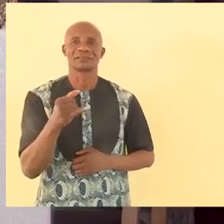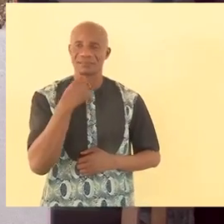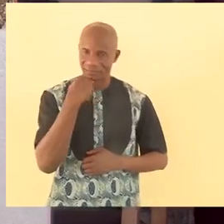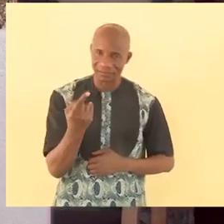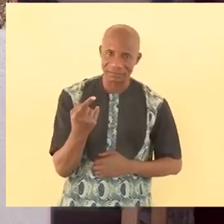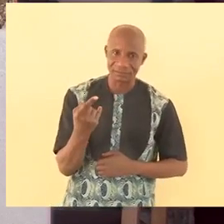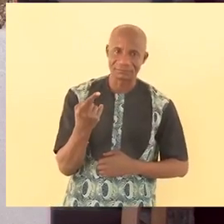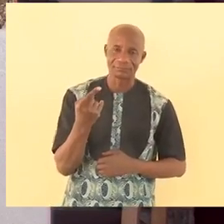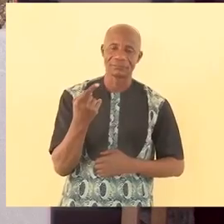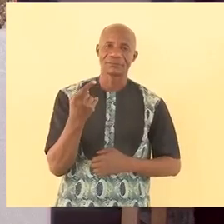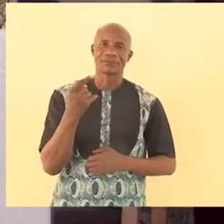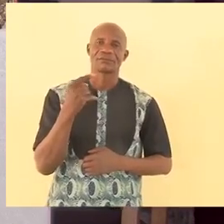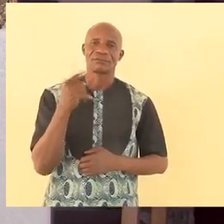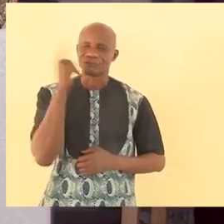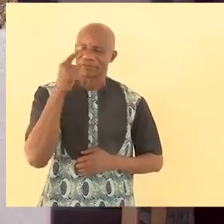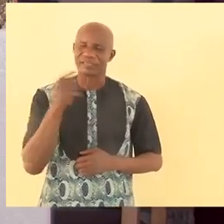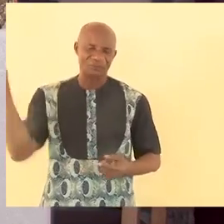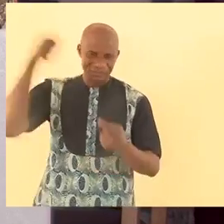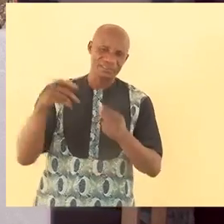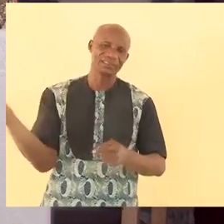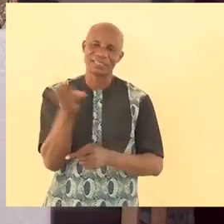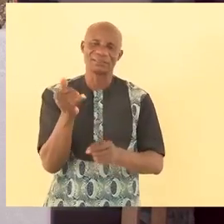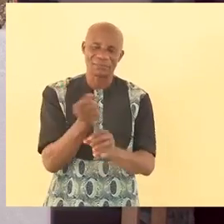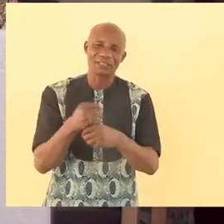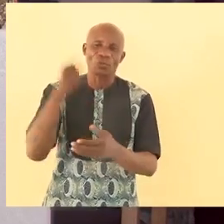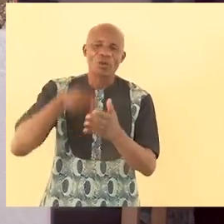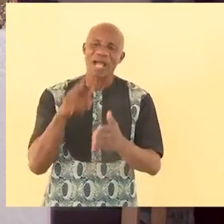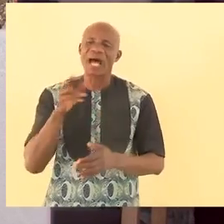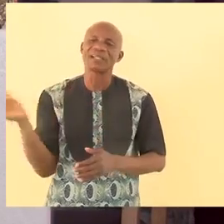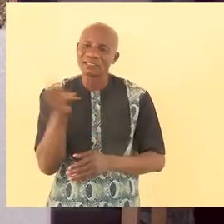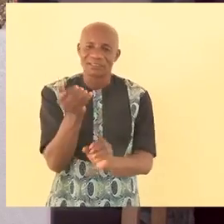They say, fake it until you make it. I say, what are they making?